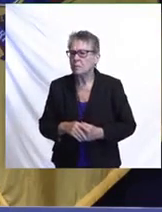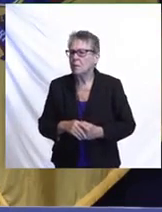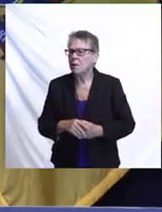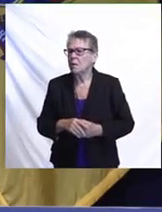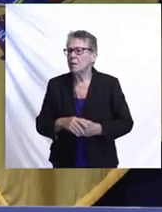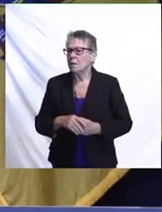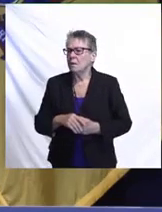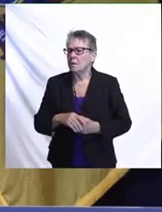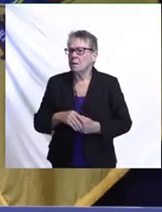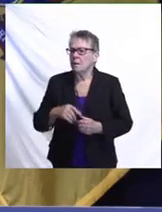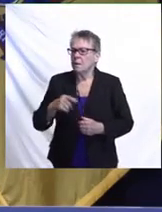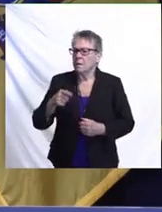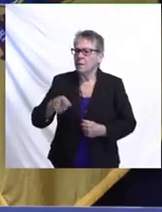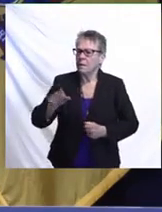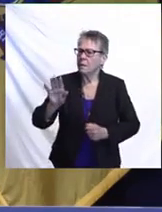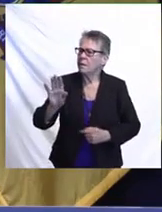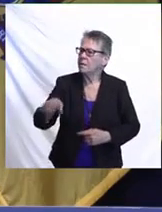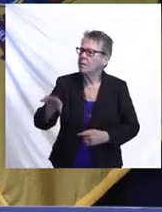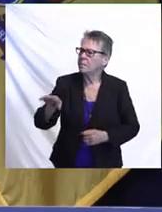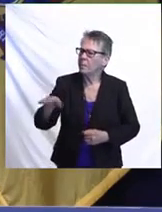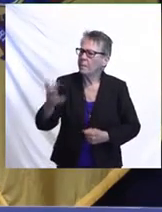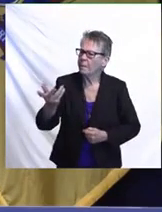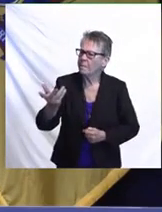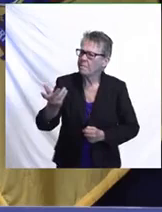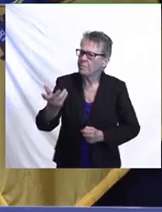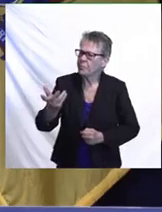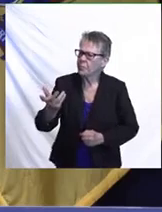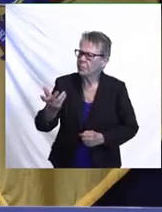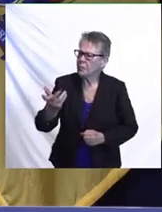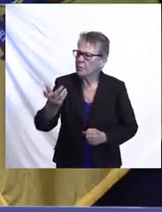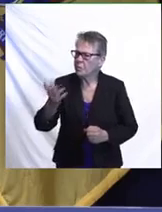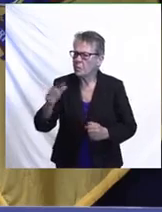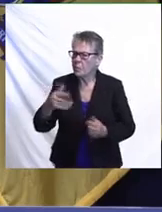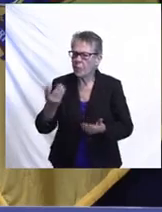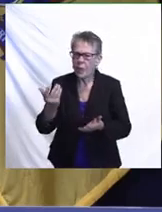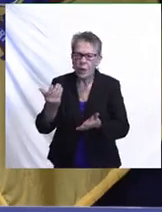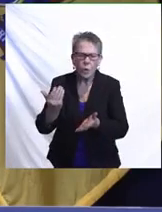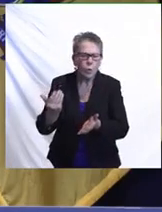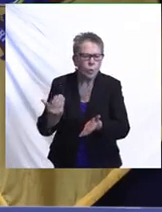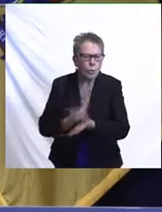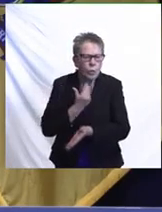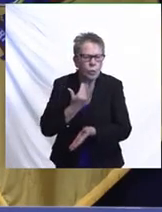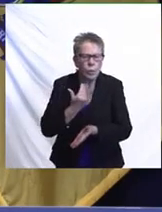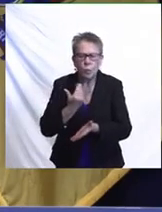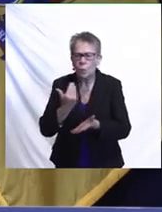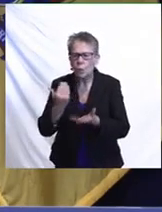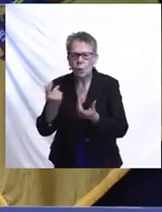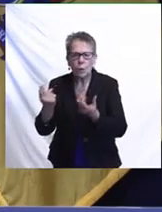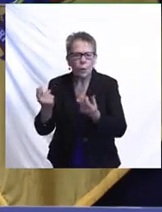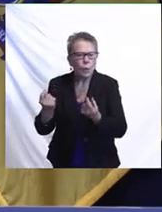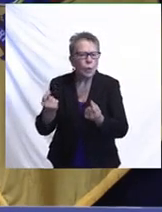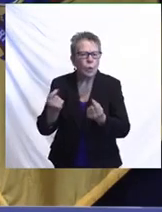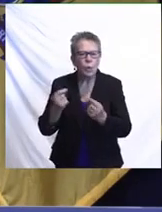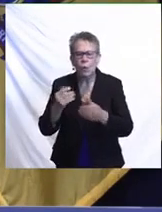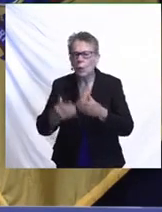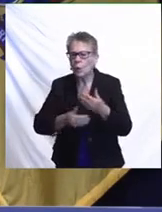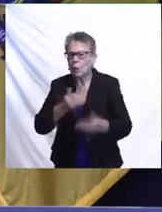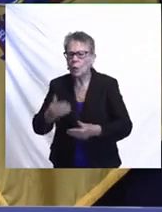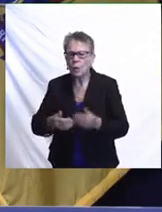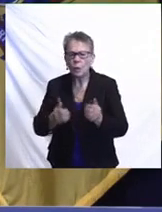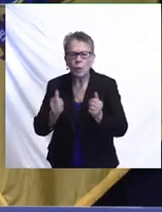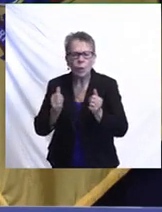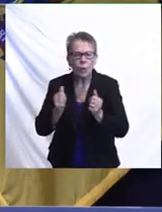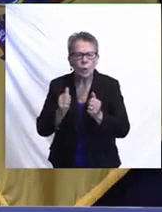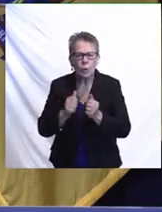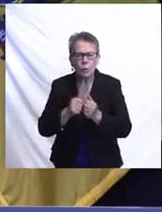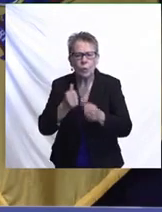I'm referring specifically to new steps or considerations that you're looking at in preparation for the latest variant coming